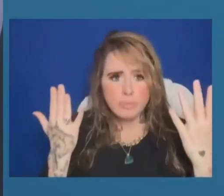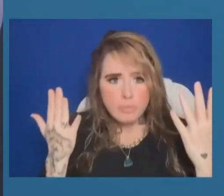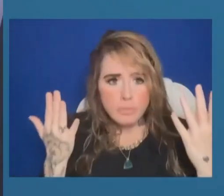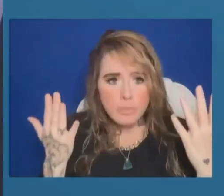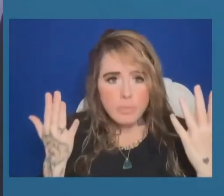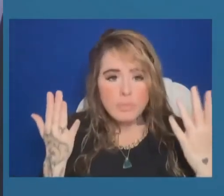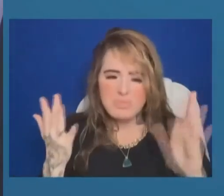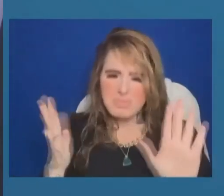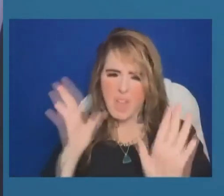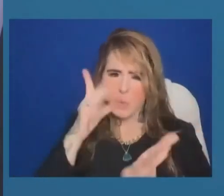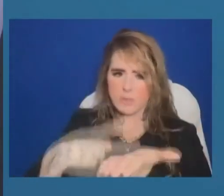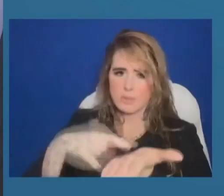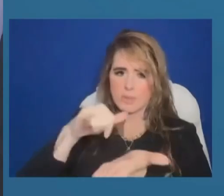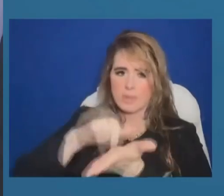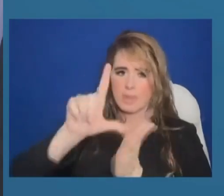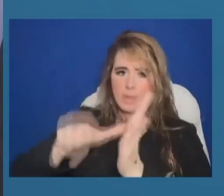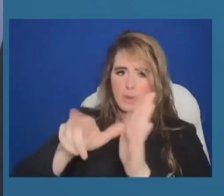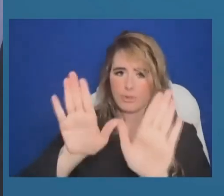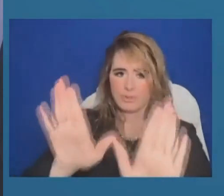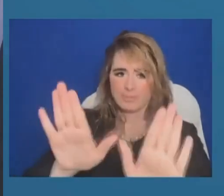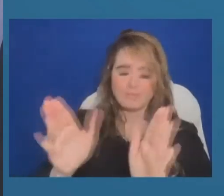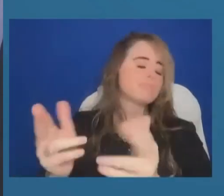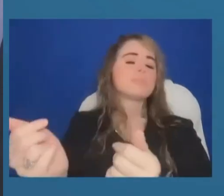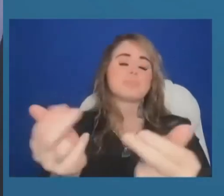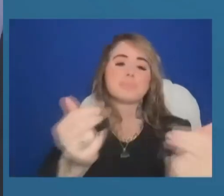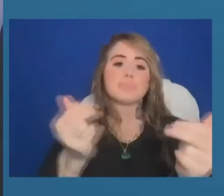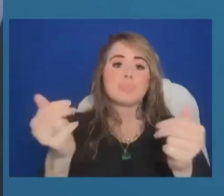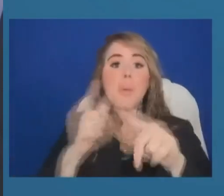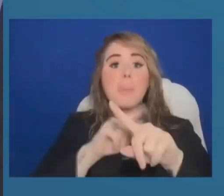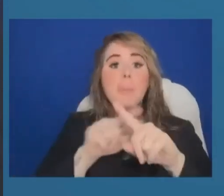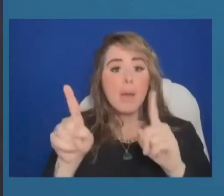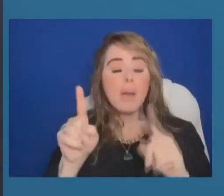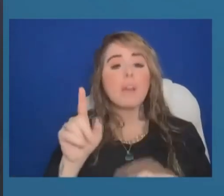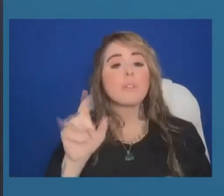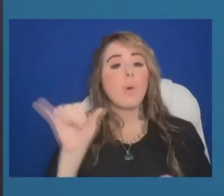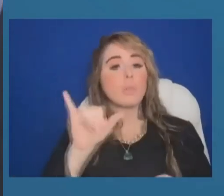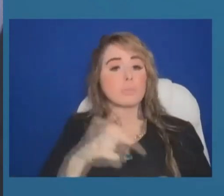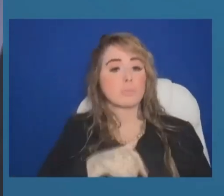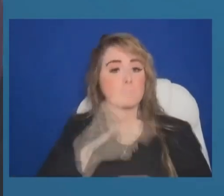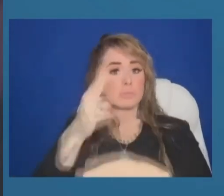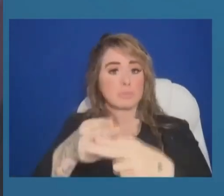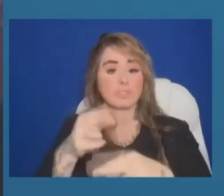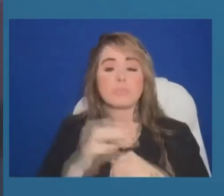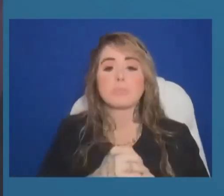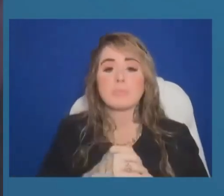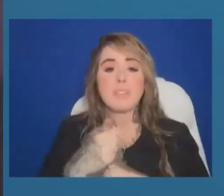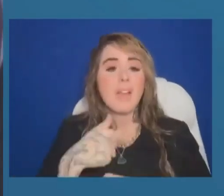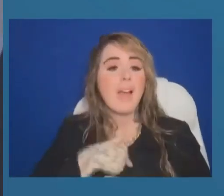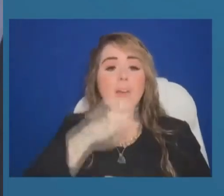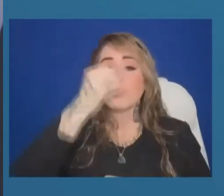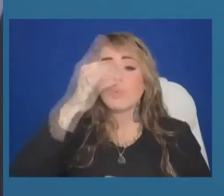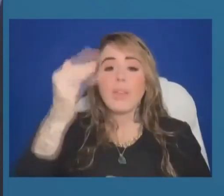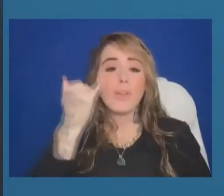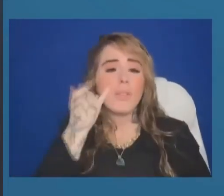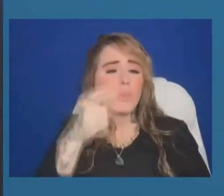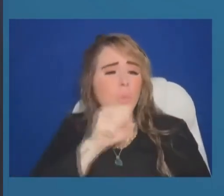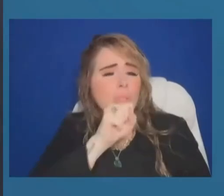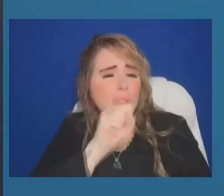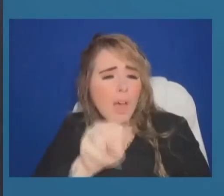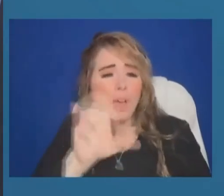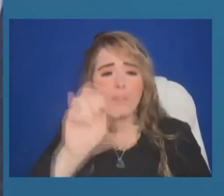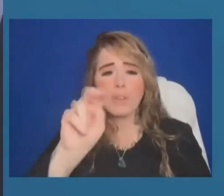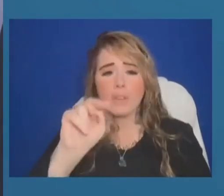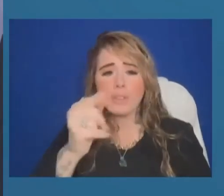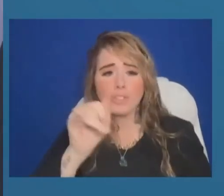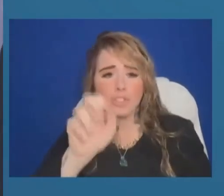will talk about that later. But here's what I want to also say. I don't care if you love congestion pricing or